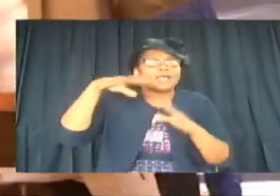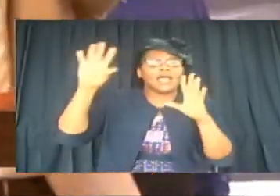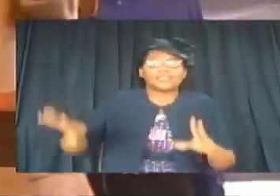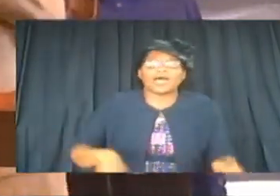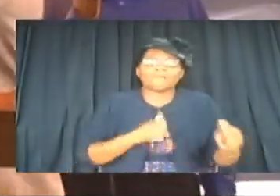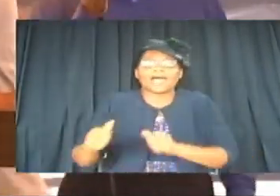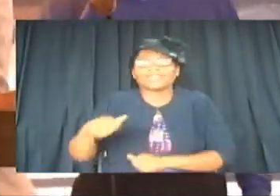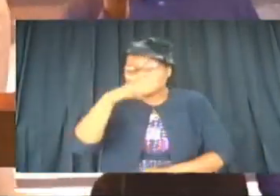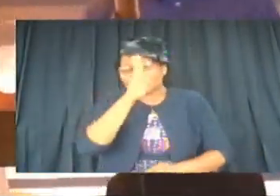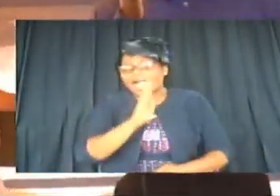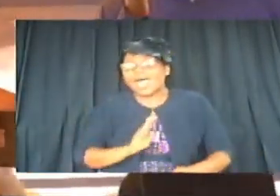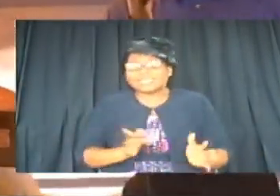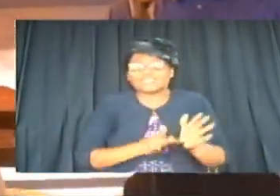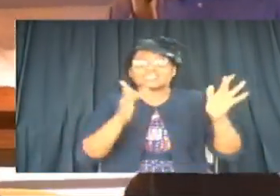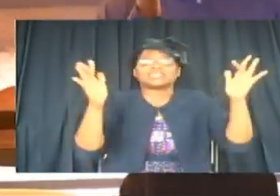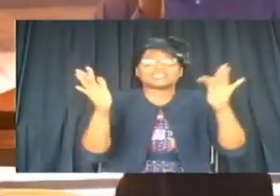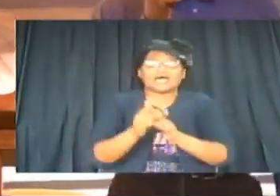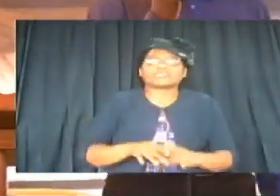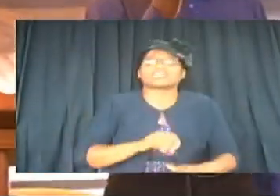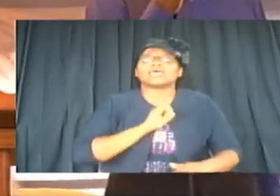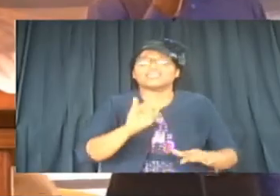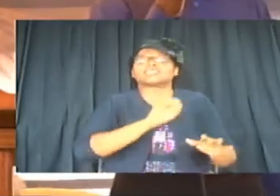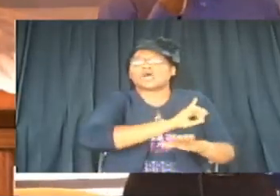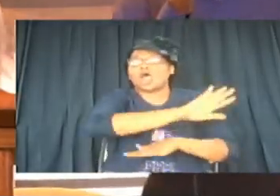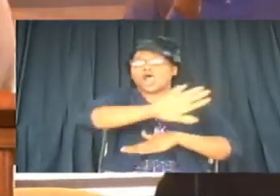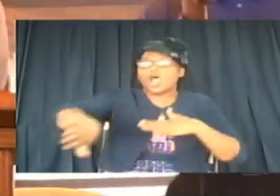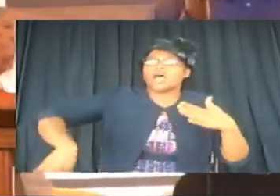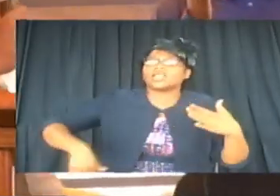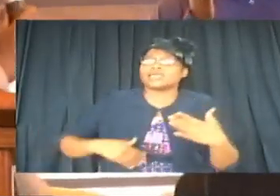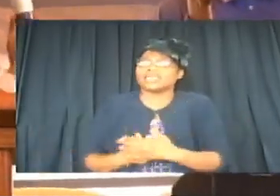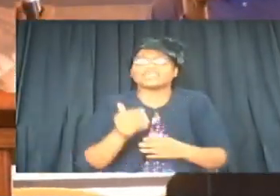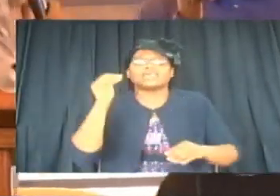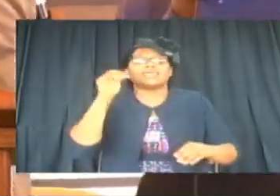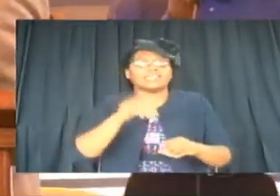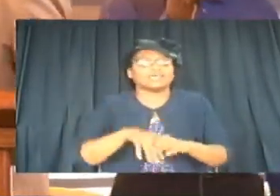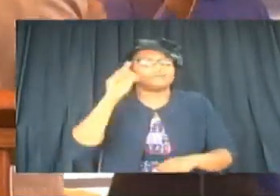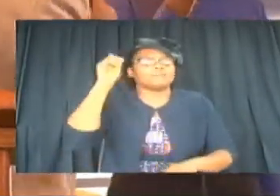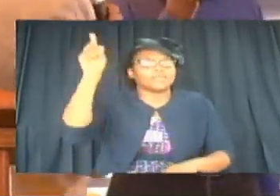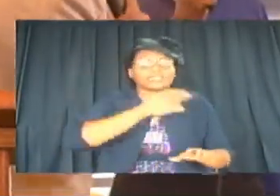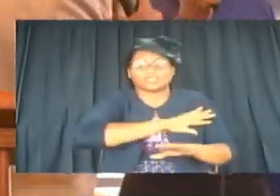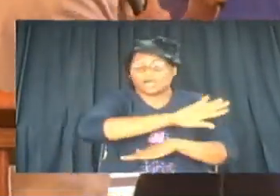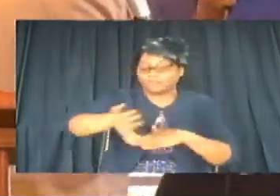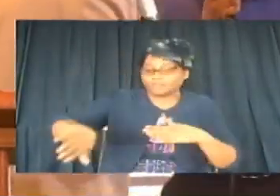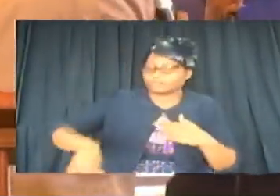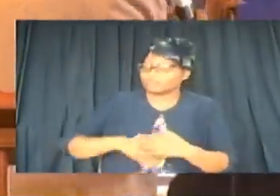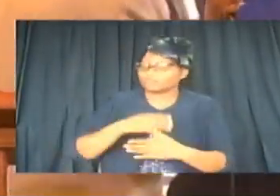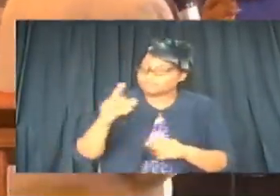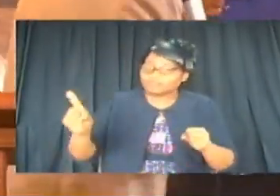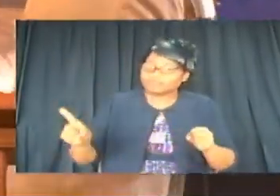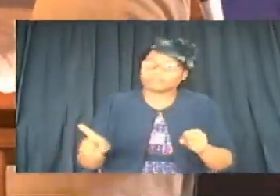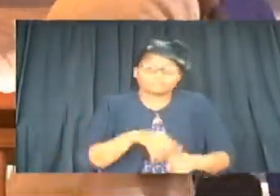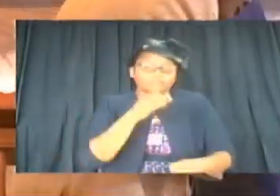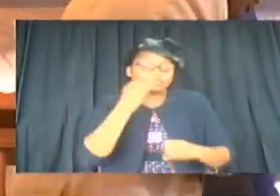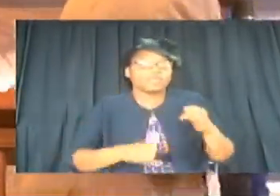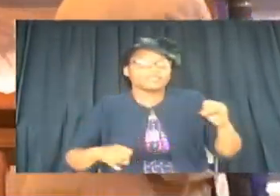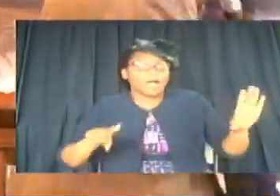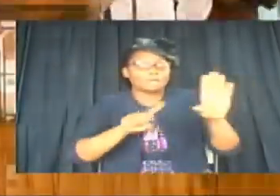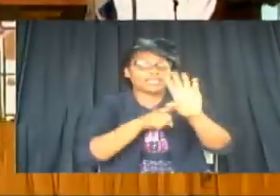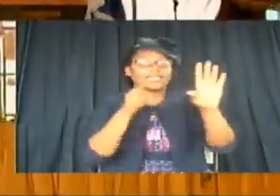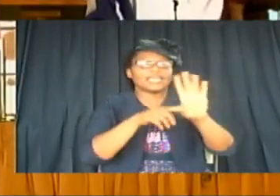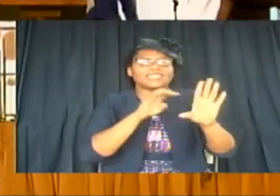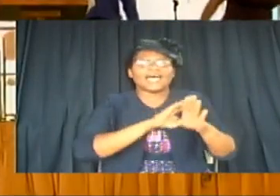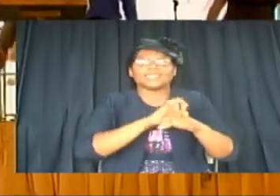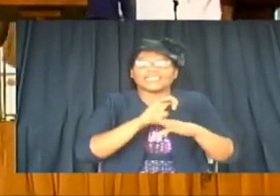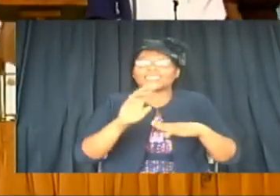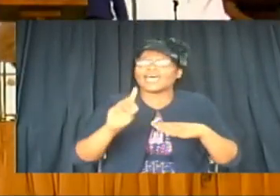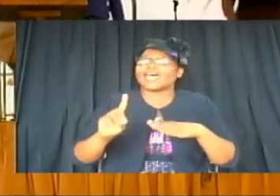One more time. The mighty God is Jesus. It's all in Him. The Alpha and Omega. Yes. The